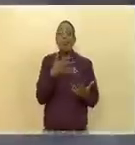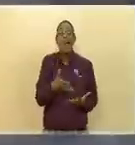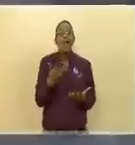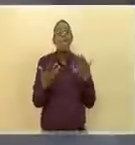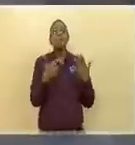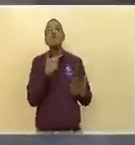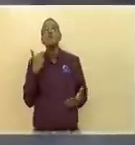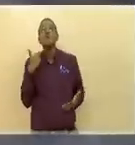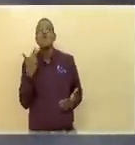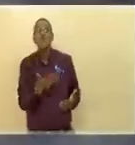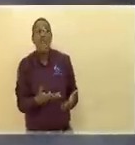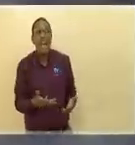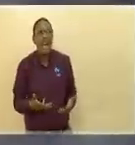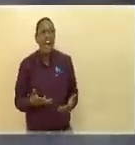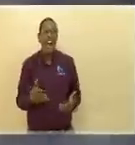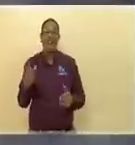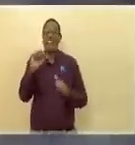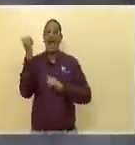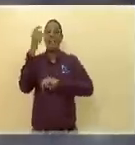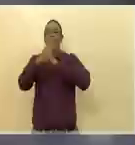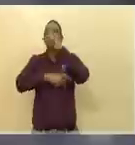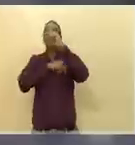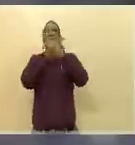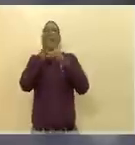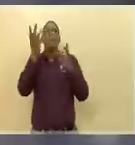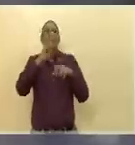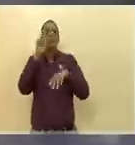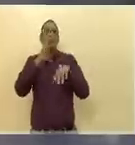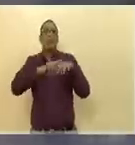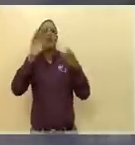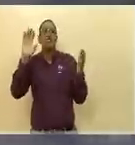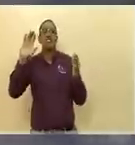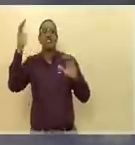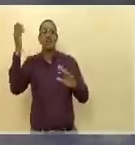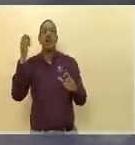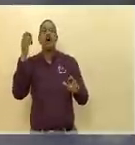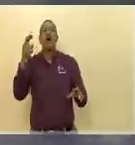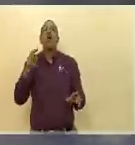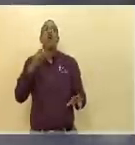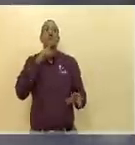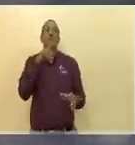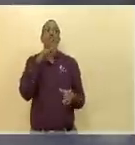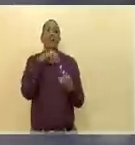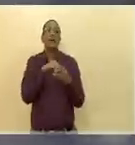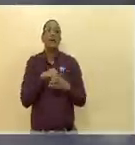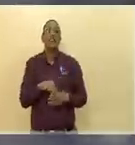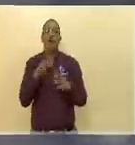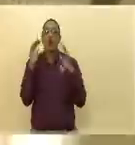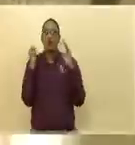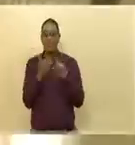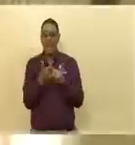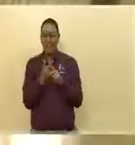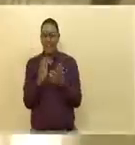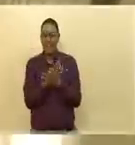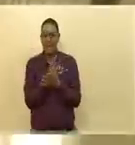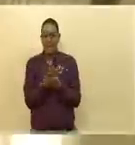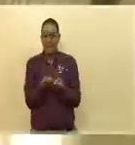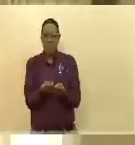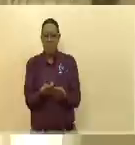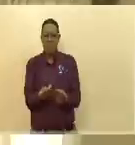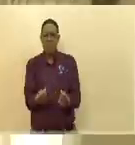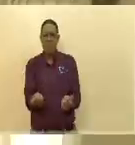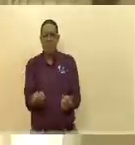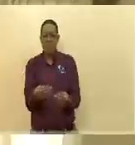at risk of any kind of natural disasters or are internally deteriorating, that we can now